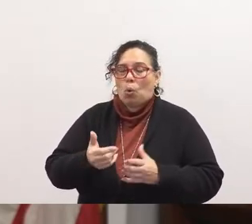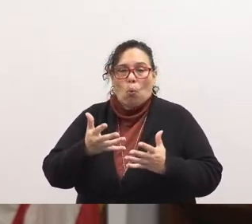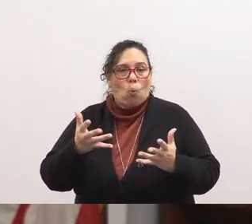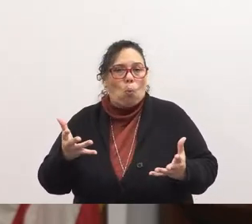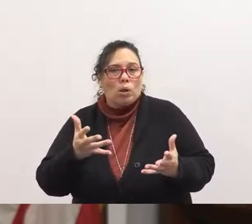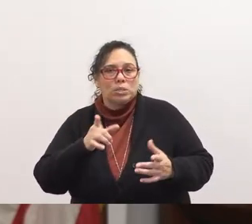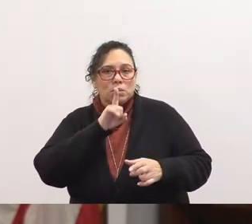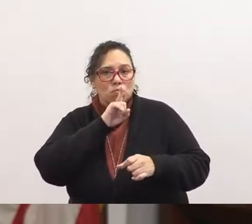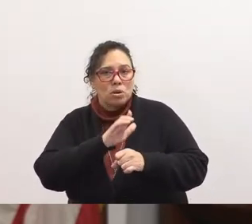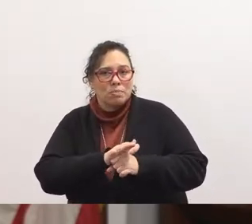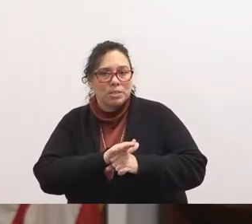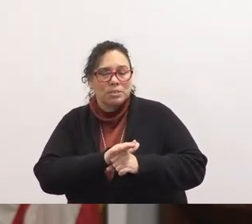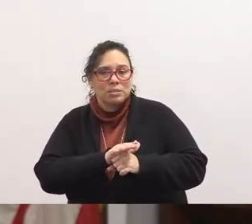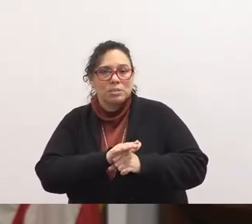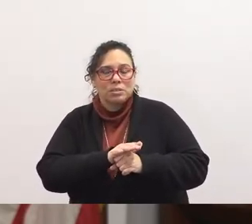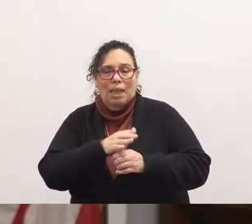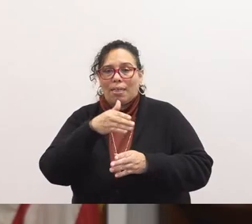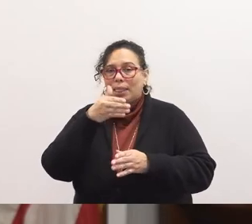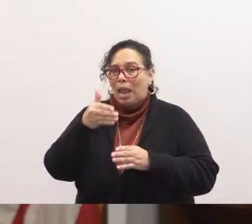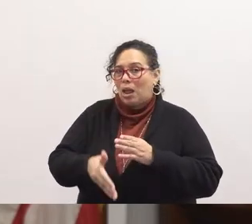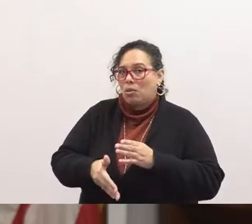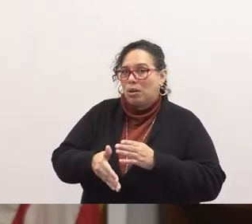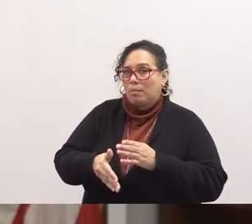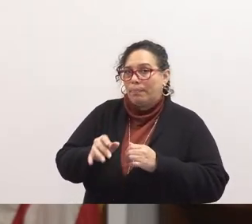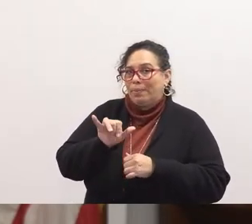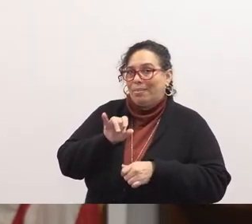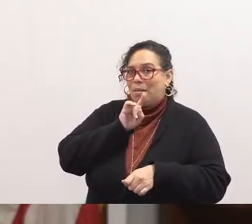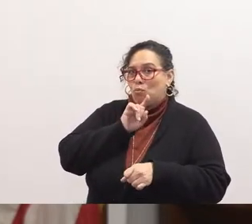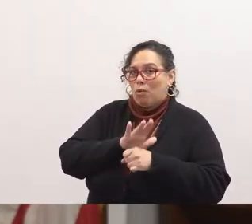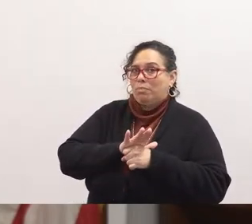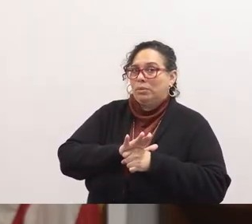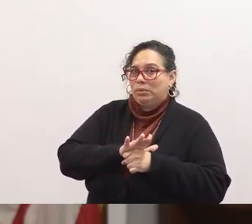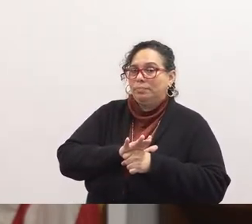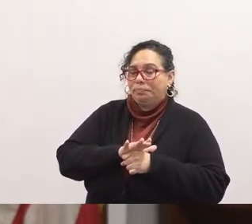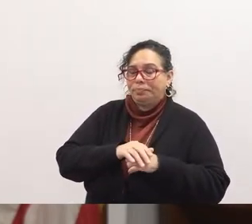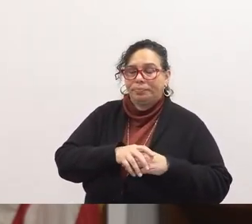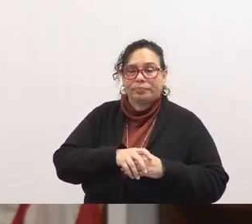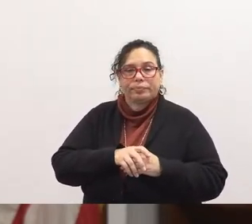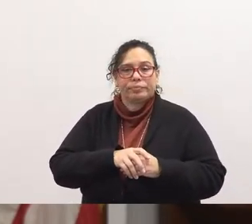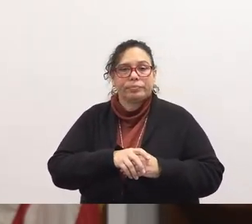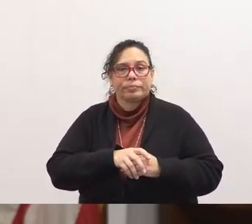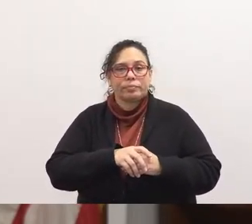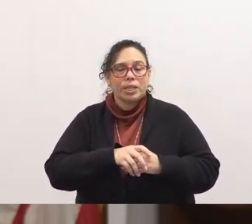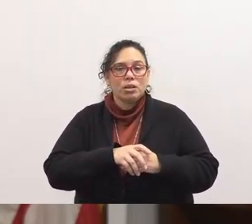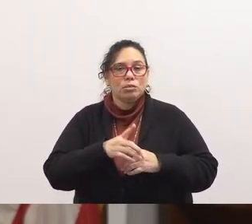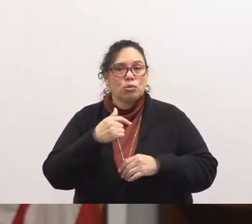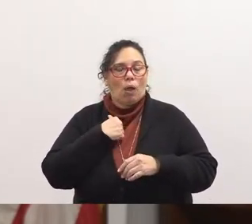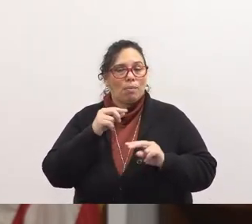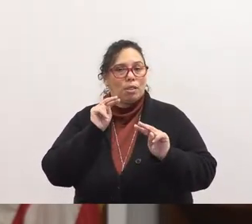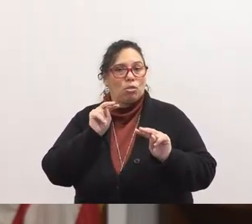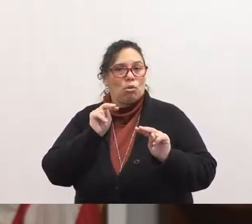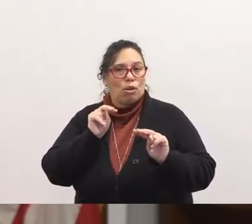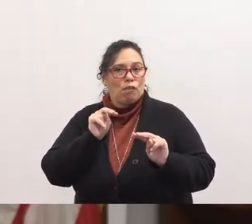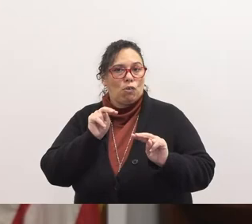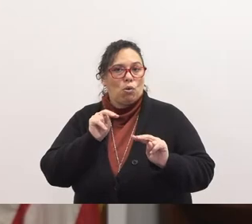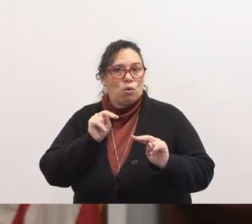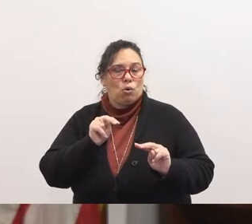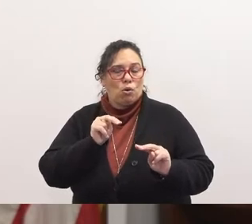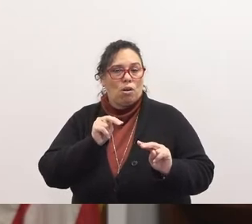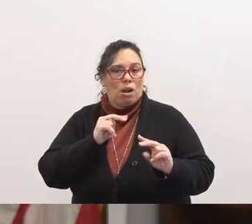students, and what the outcomes of that promise is. And so I am looking forward to